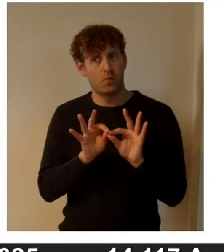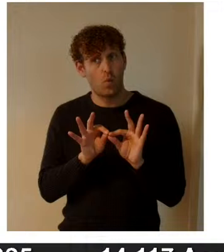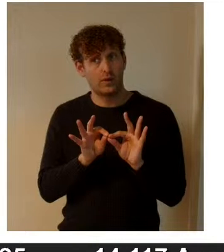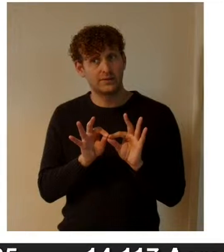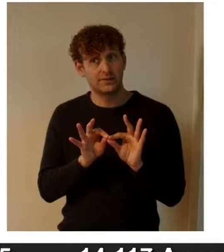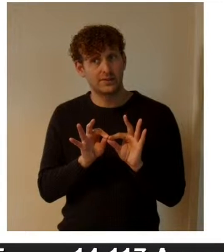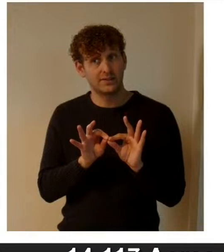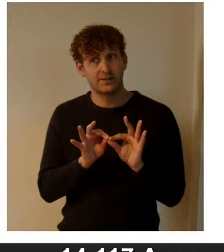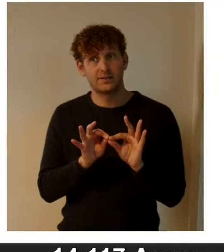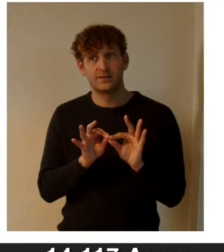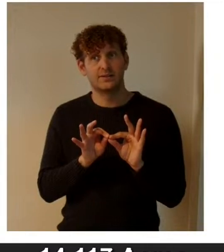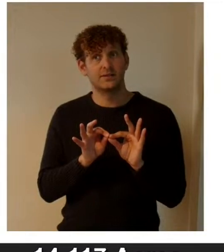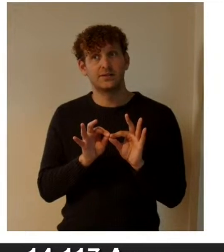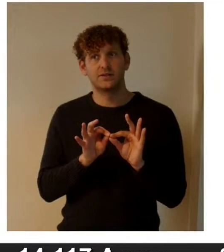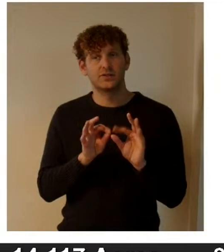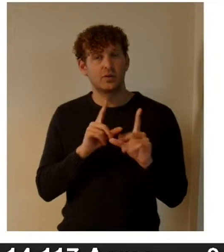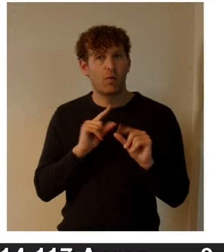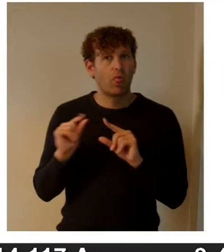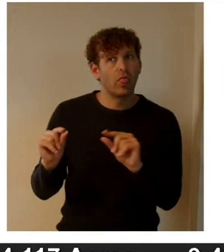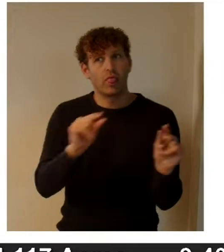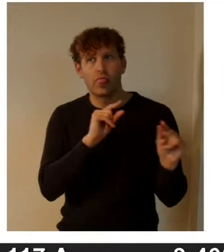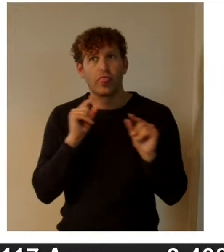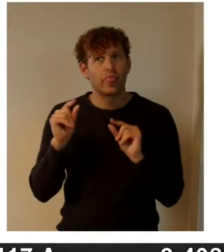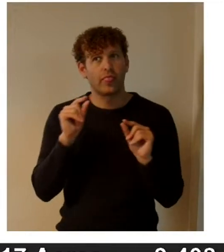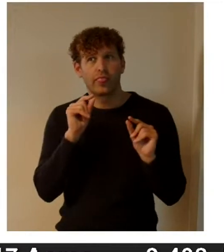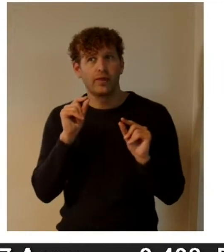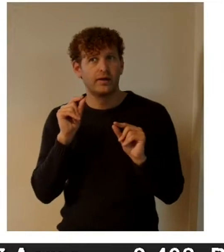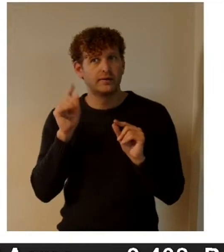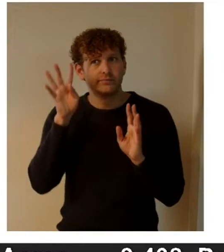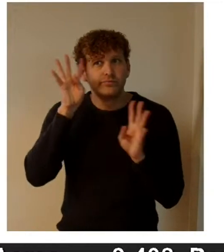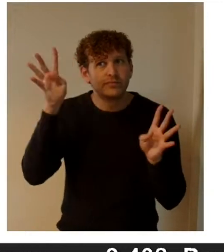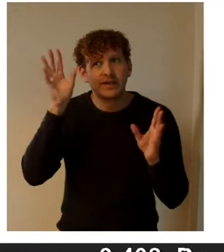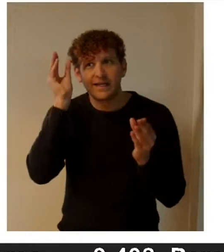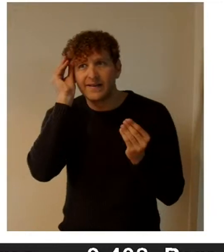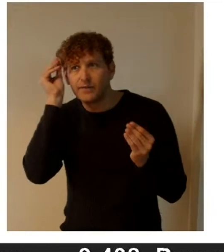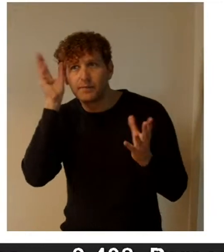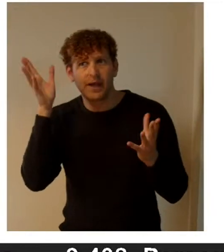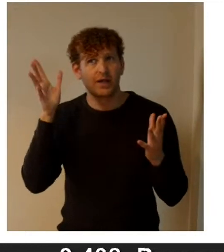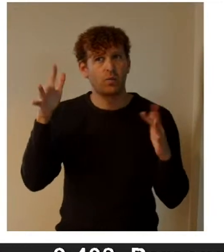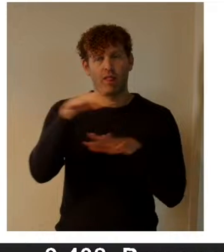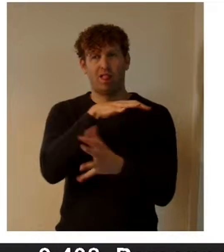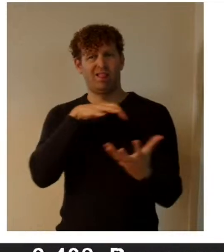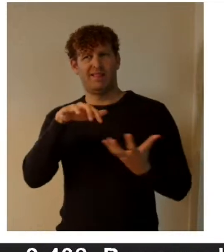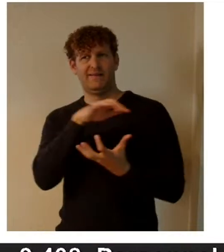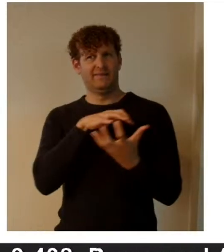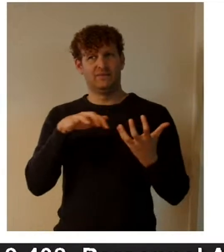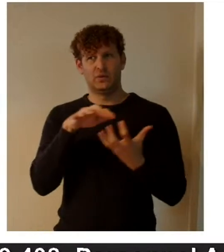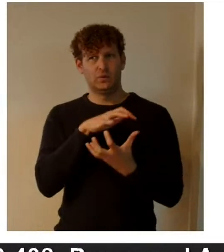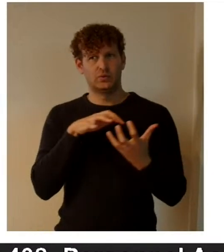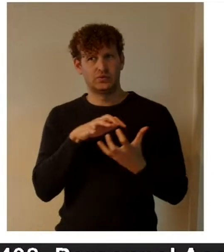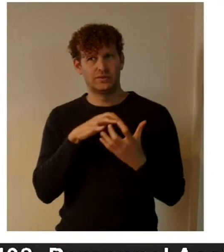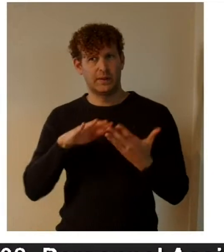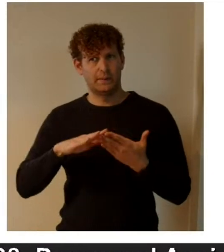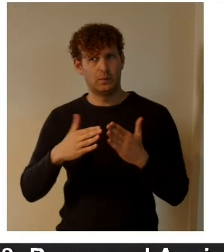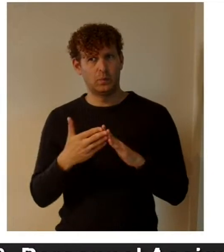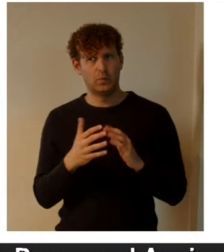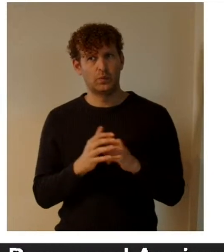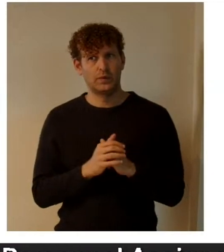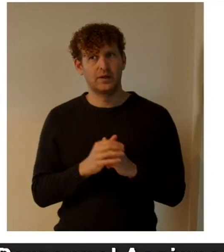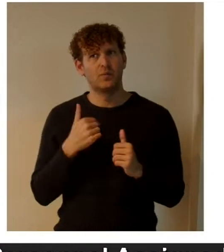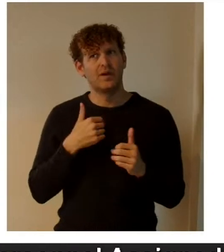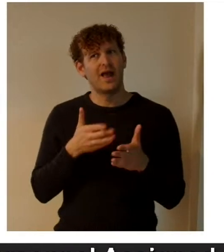information and speculation. This only serves to create confusion and distrust within our community. We ask that you all